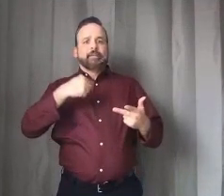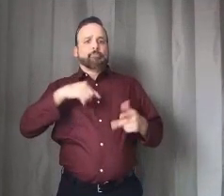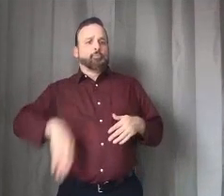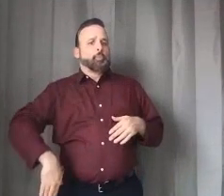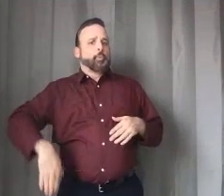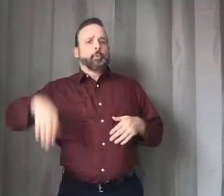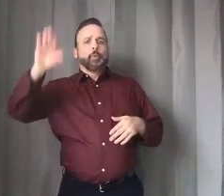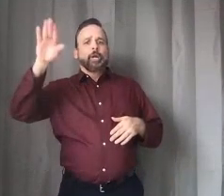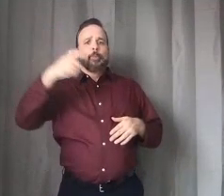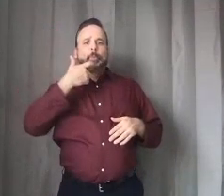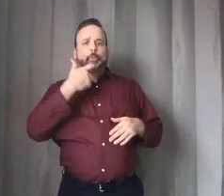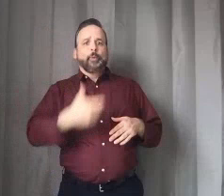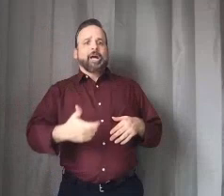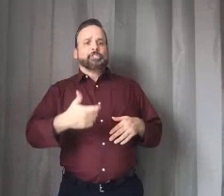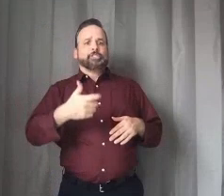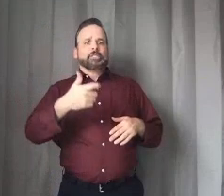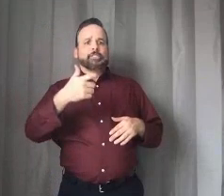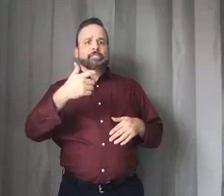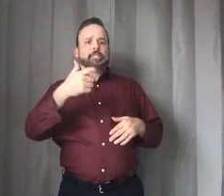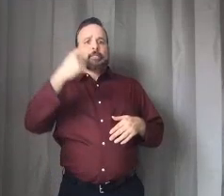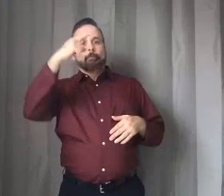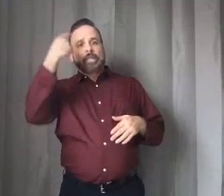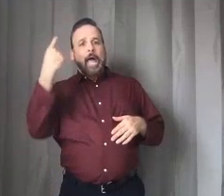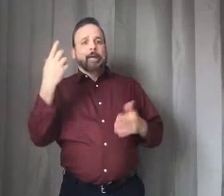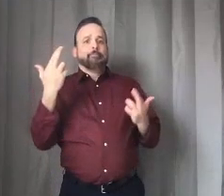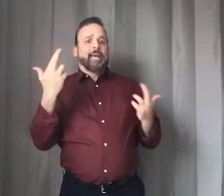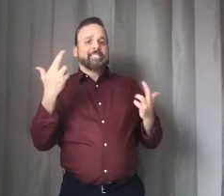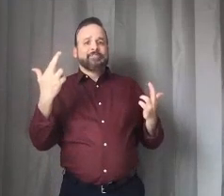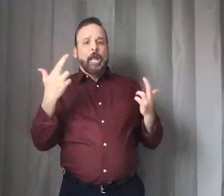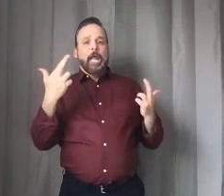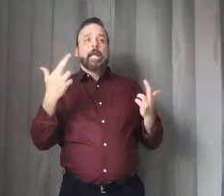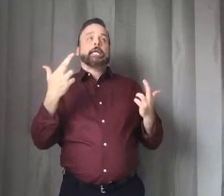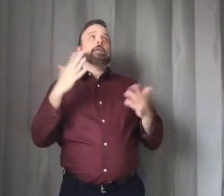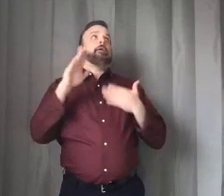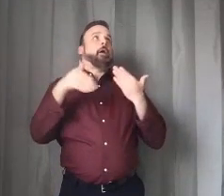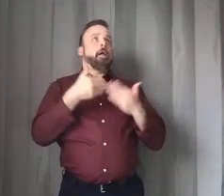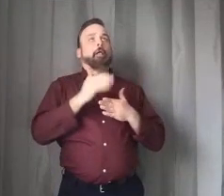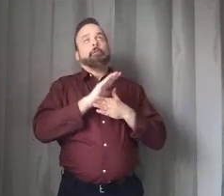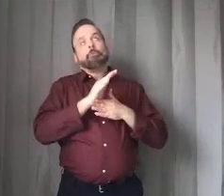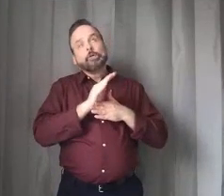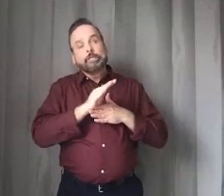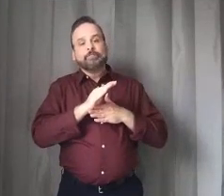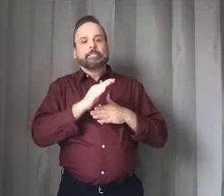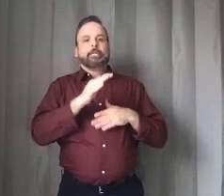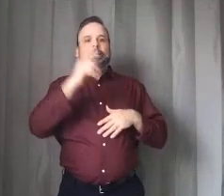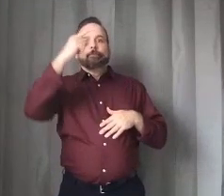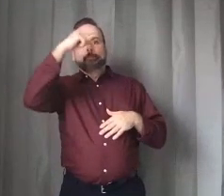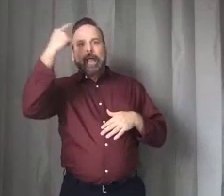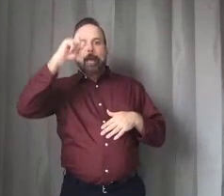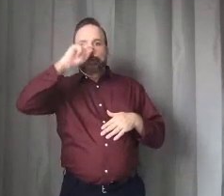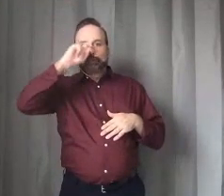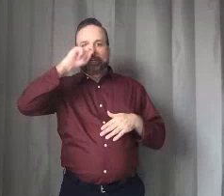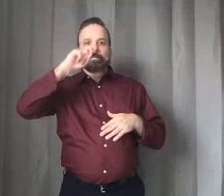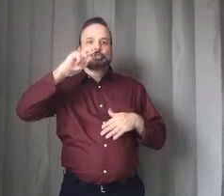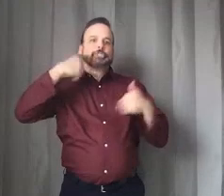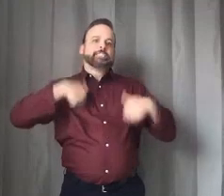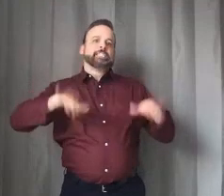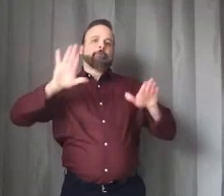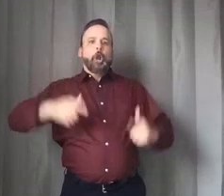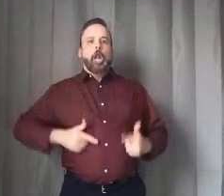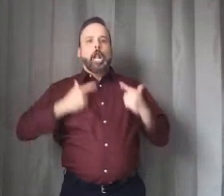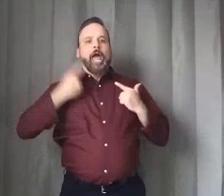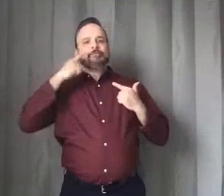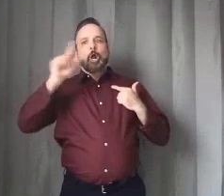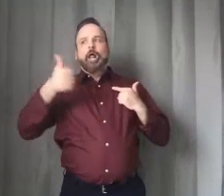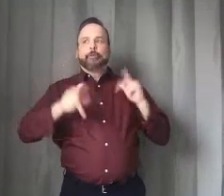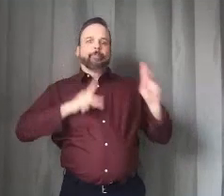like, watching the Black best friend in every freaking movie and film, and like the Black witch that sacrifices for everyone else. It's like,